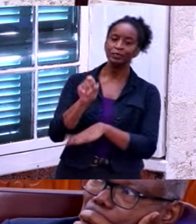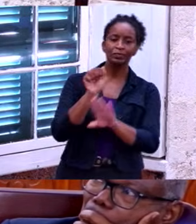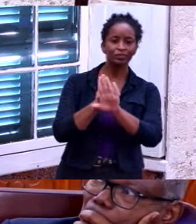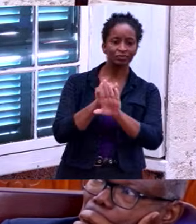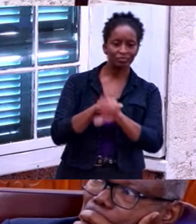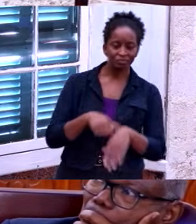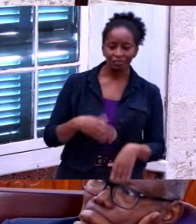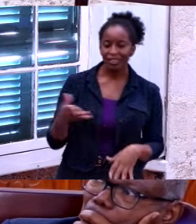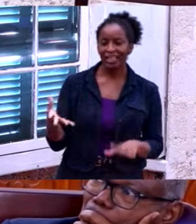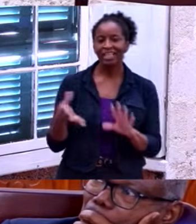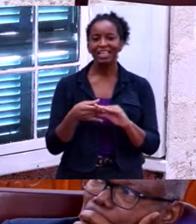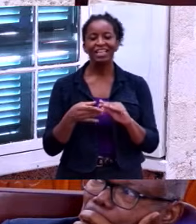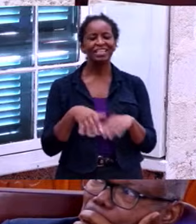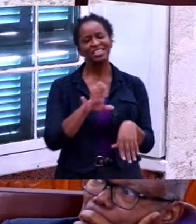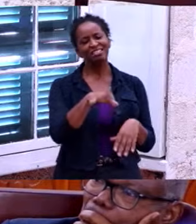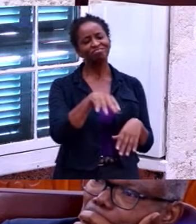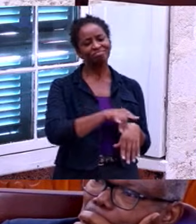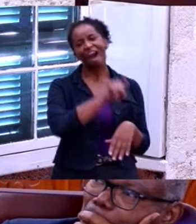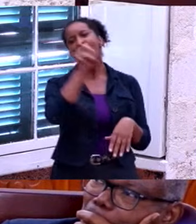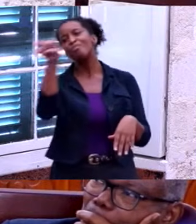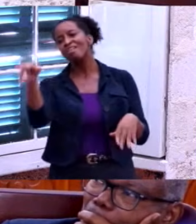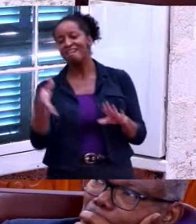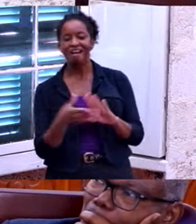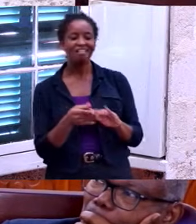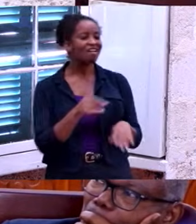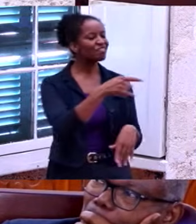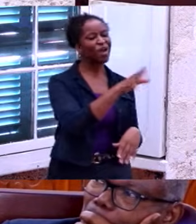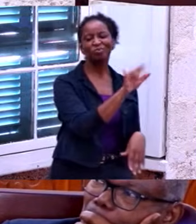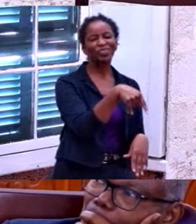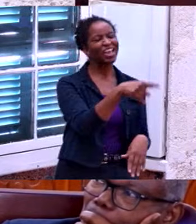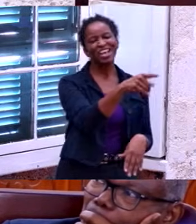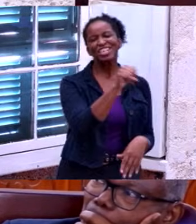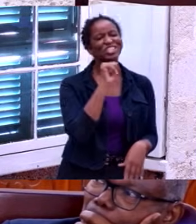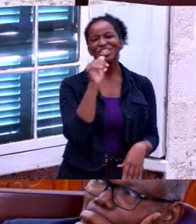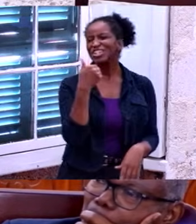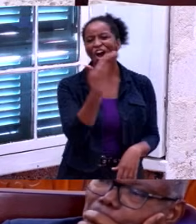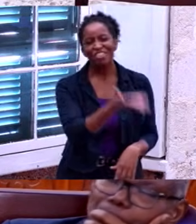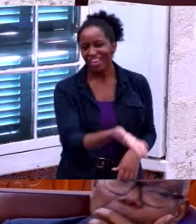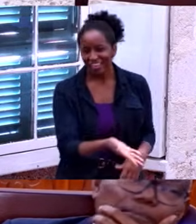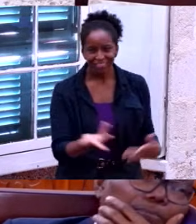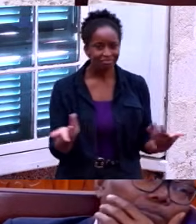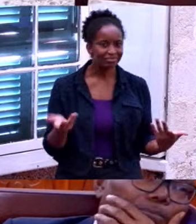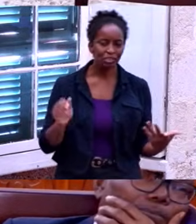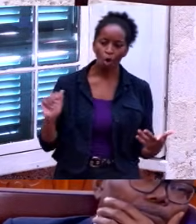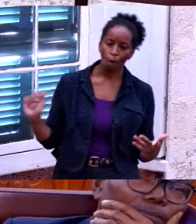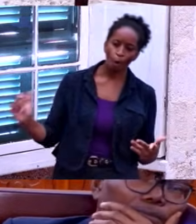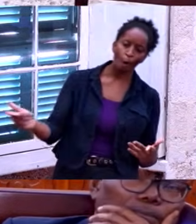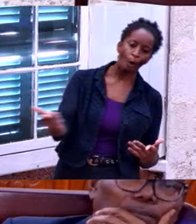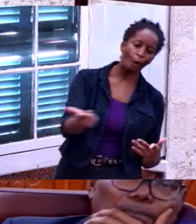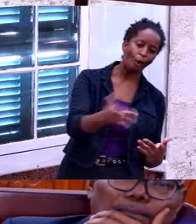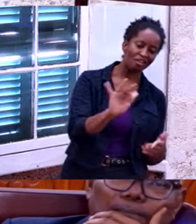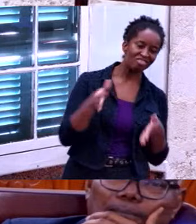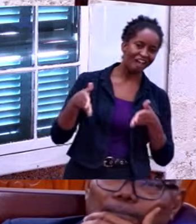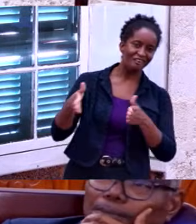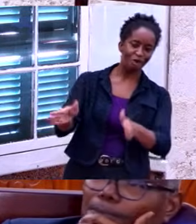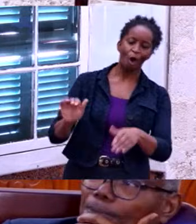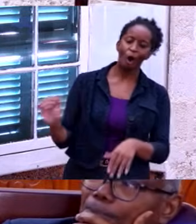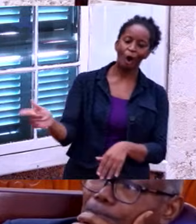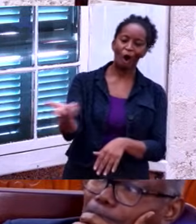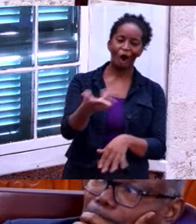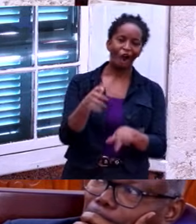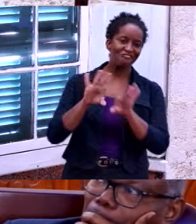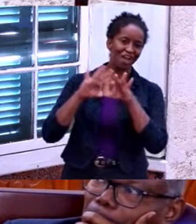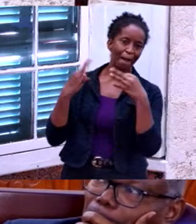home or mine there or so-and-so, gone, because everybody on the avenue is related. Everybody in the gap is related.